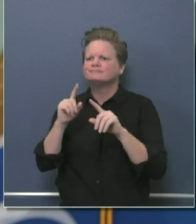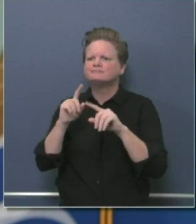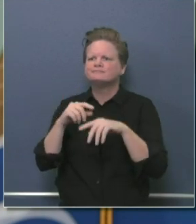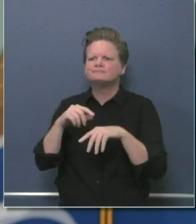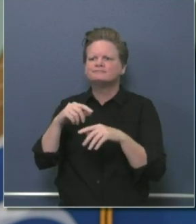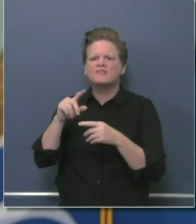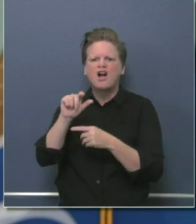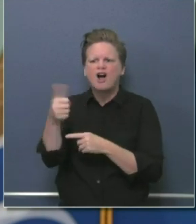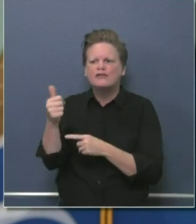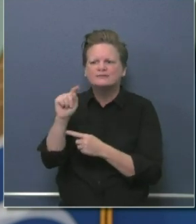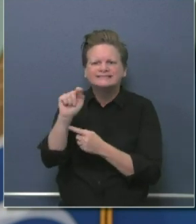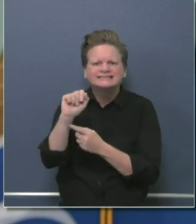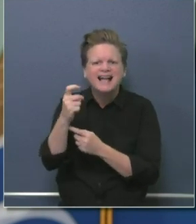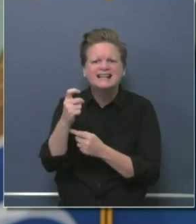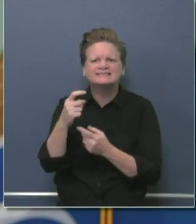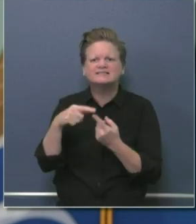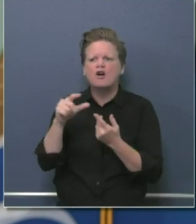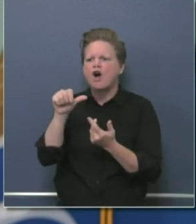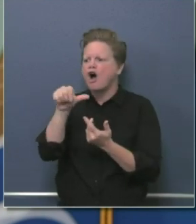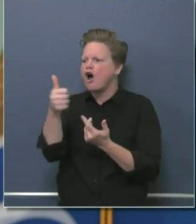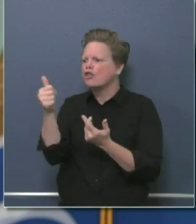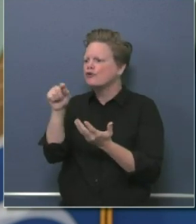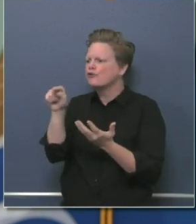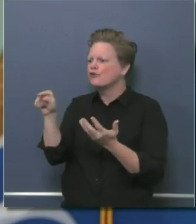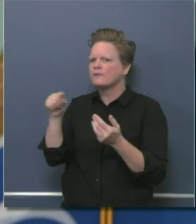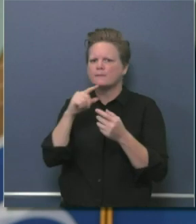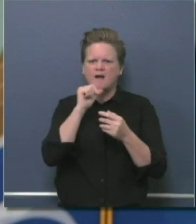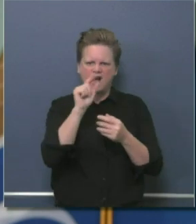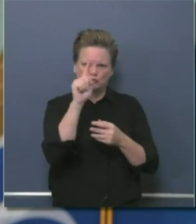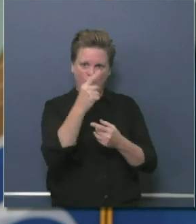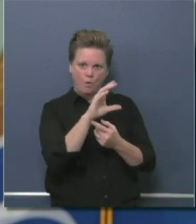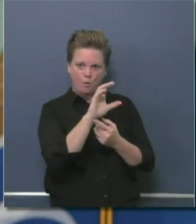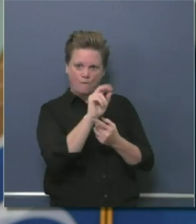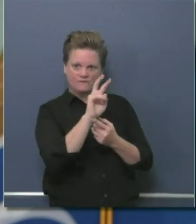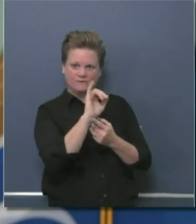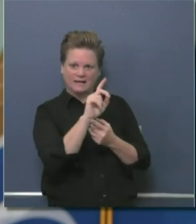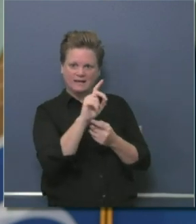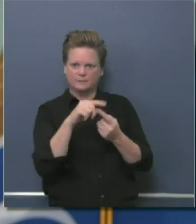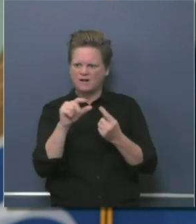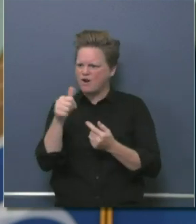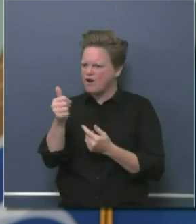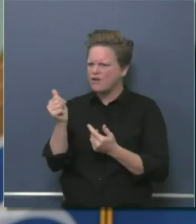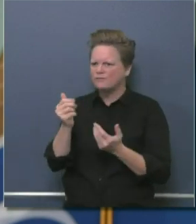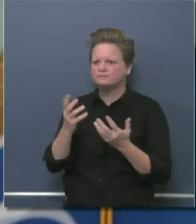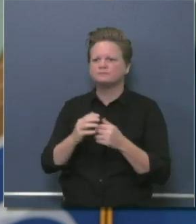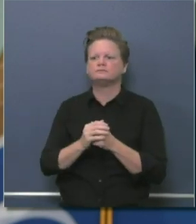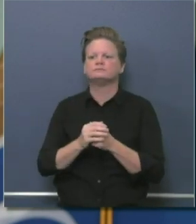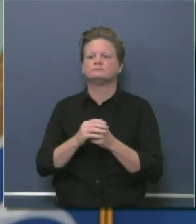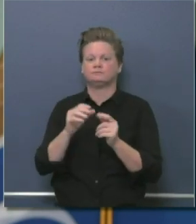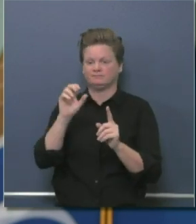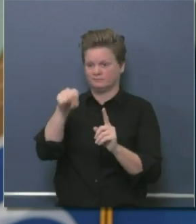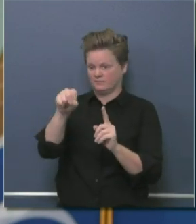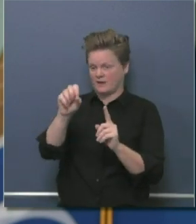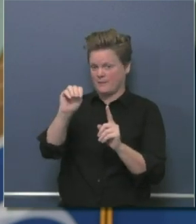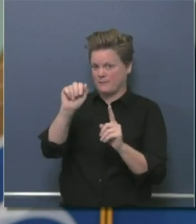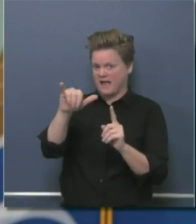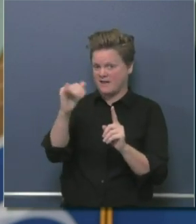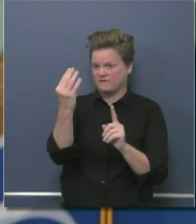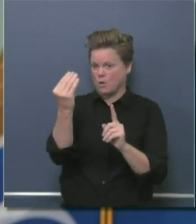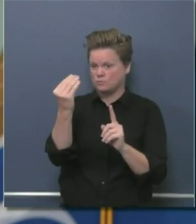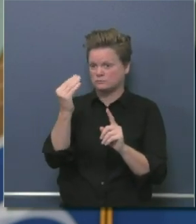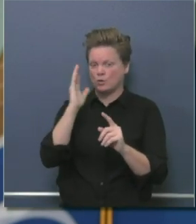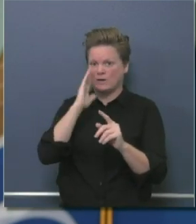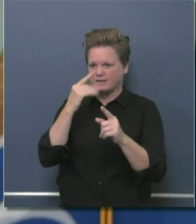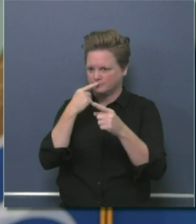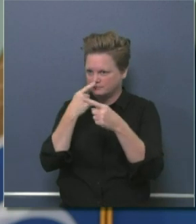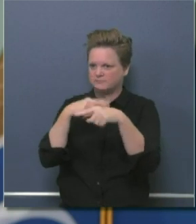upfront with you. Getting a little ahead of myself. Absolutely, I will, in the May 14th, present a vaping tax to the legislature for